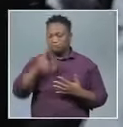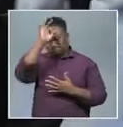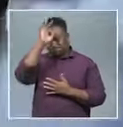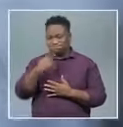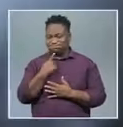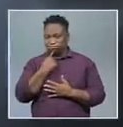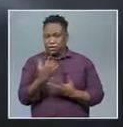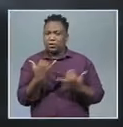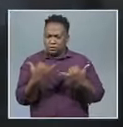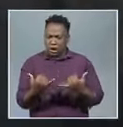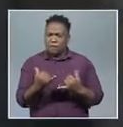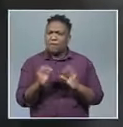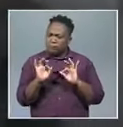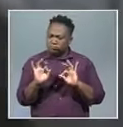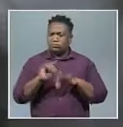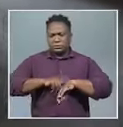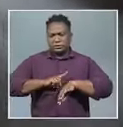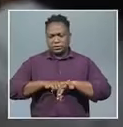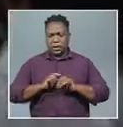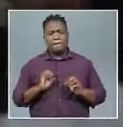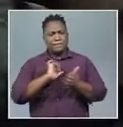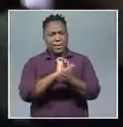late than never.